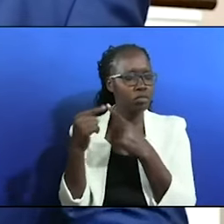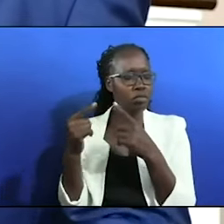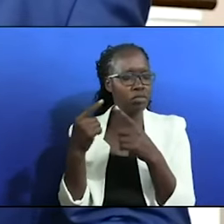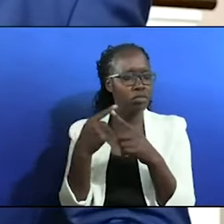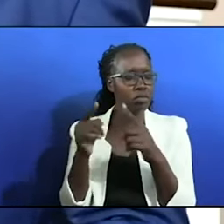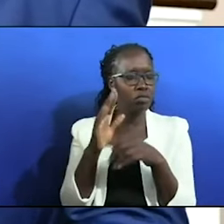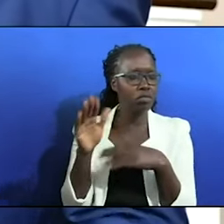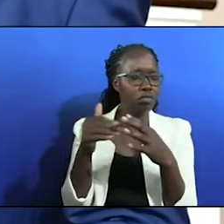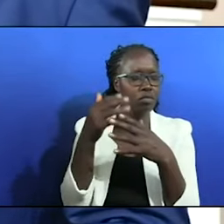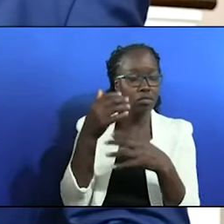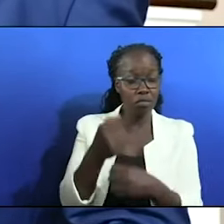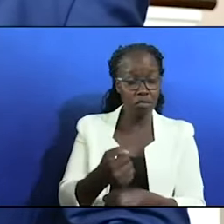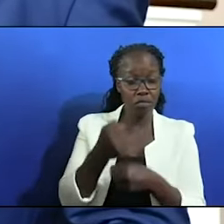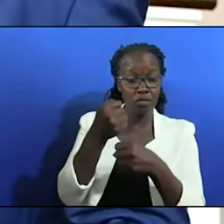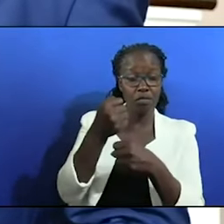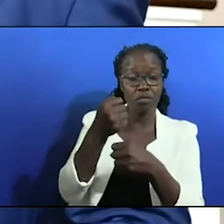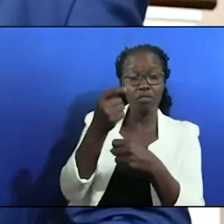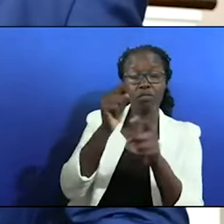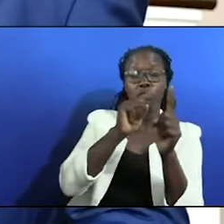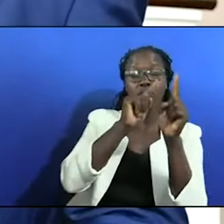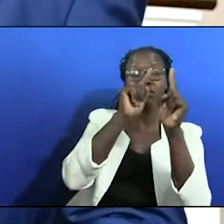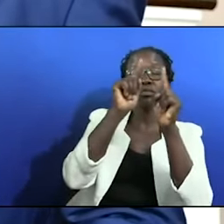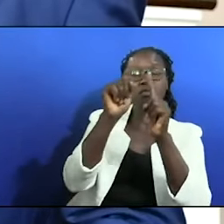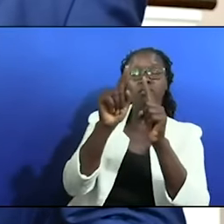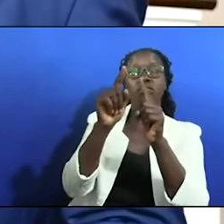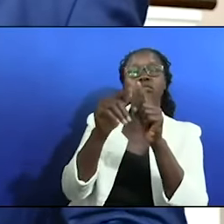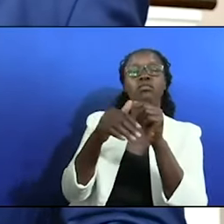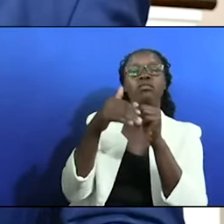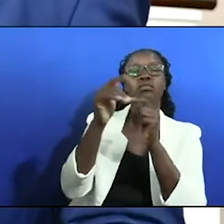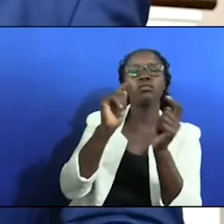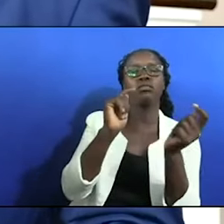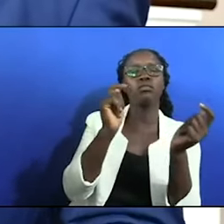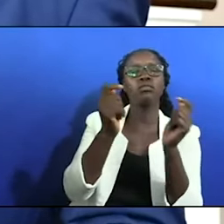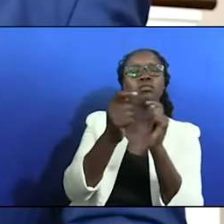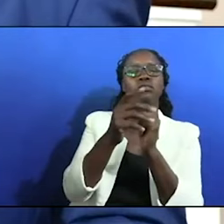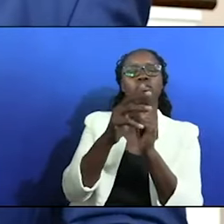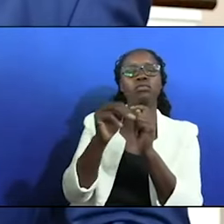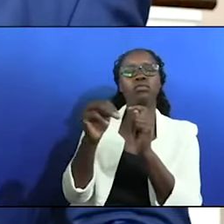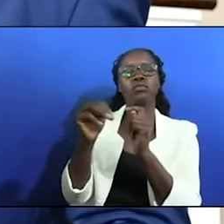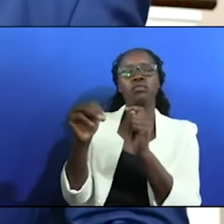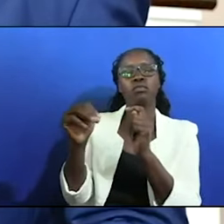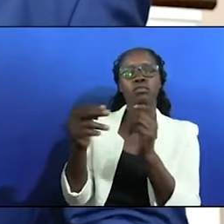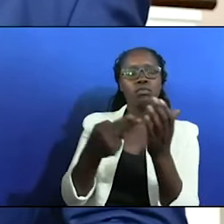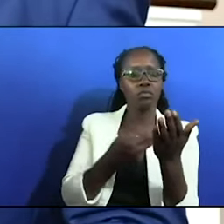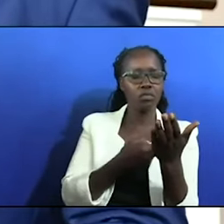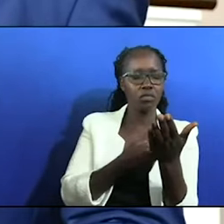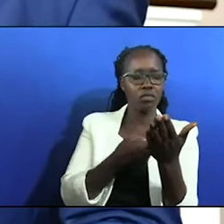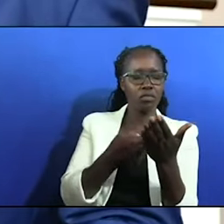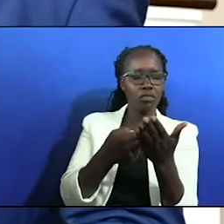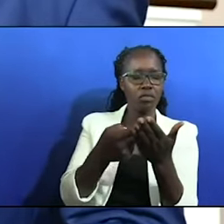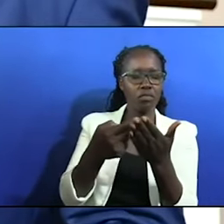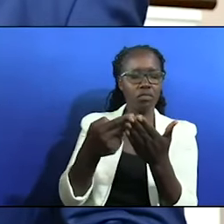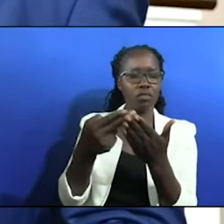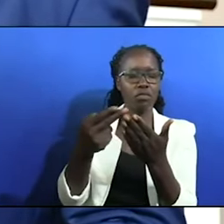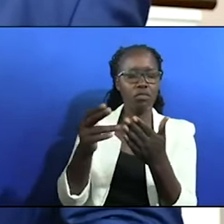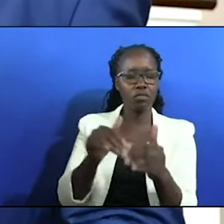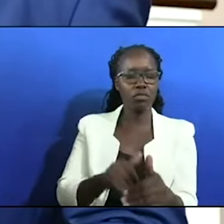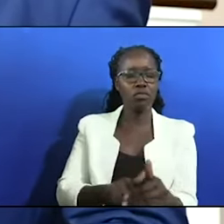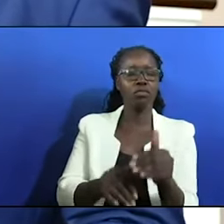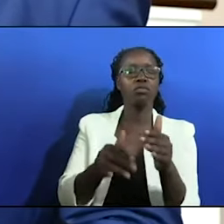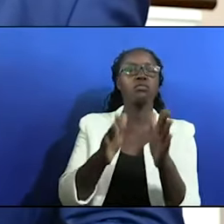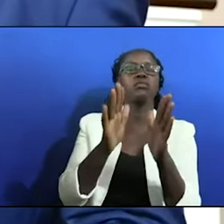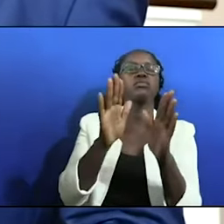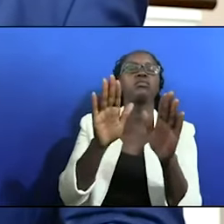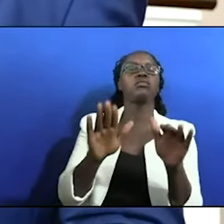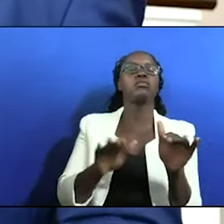ones who trust you and come to you, you always transform them to be holy and to follow your holy ways as we